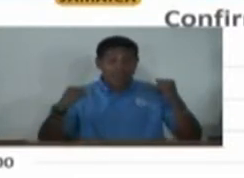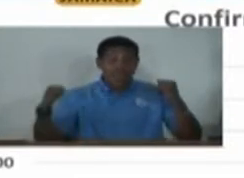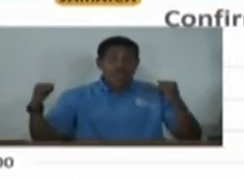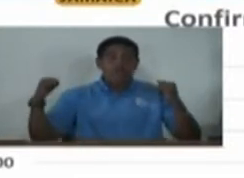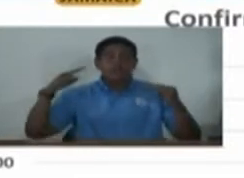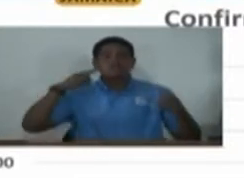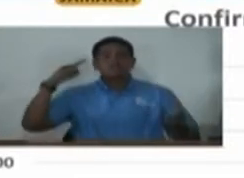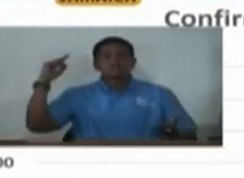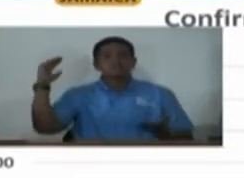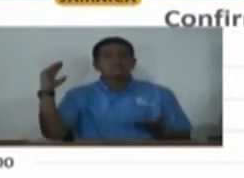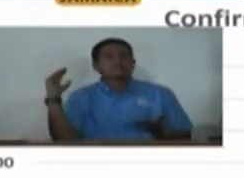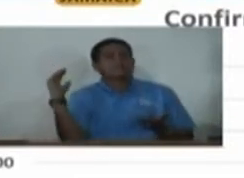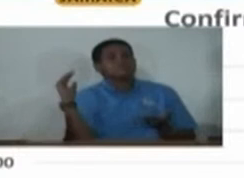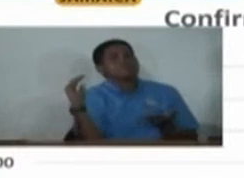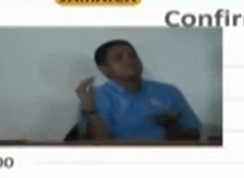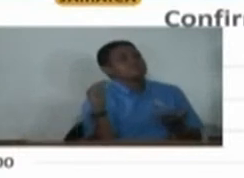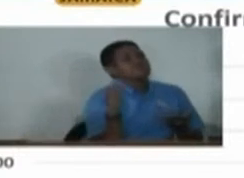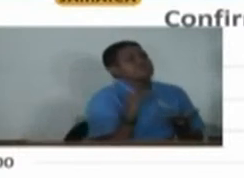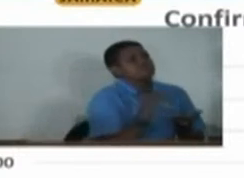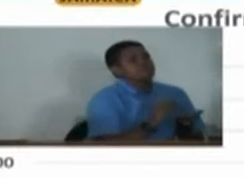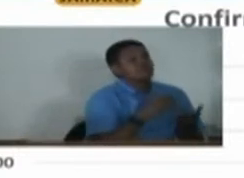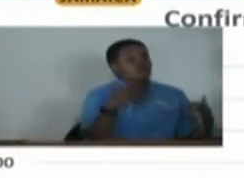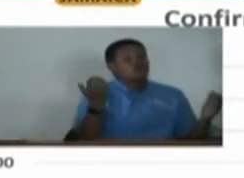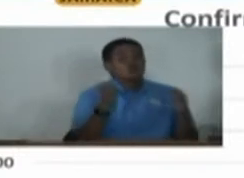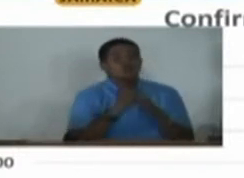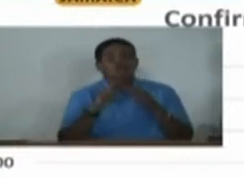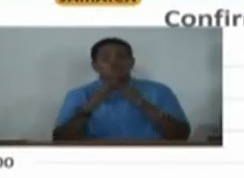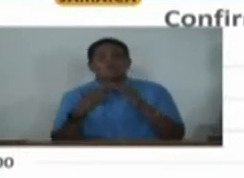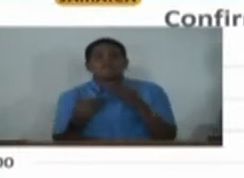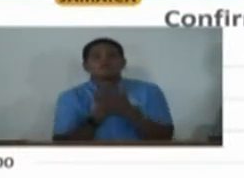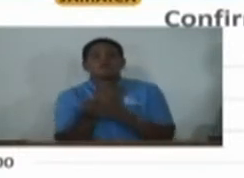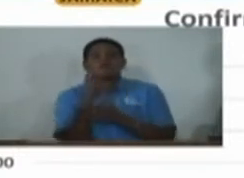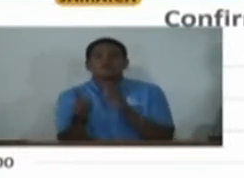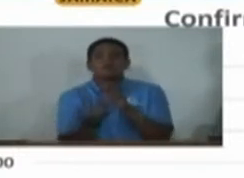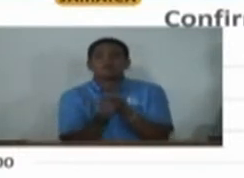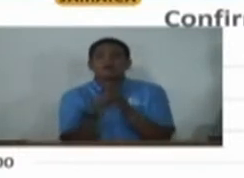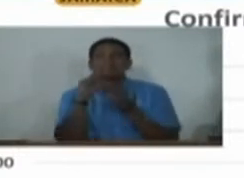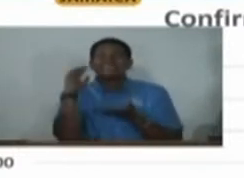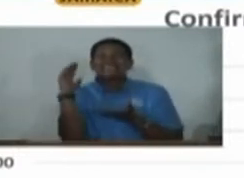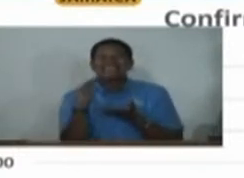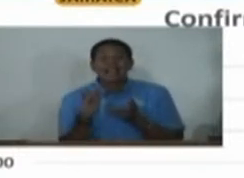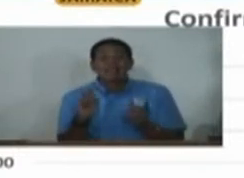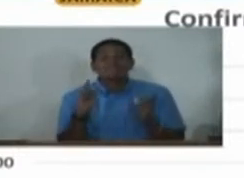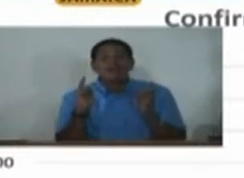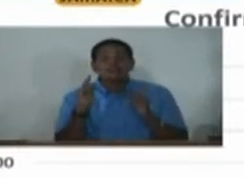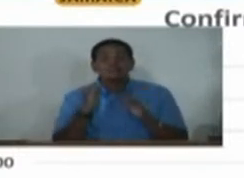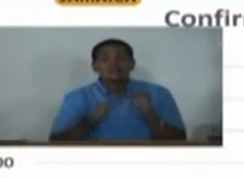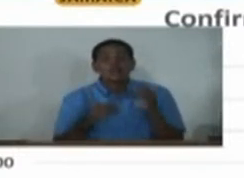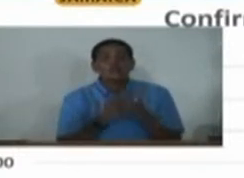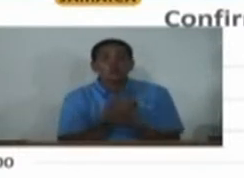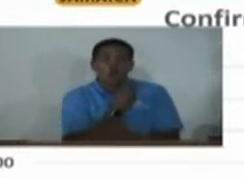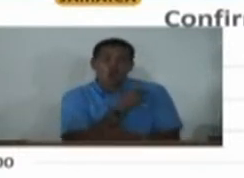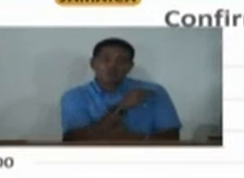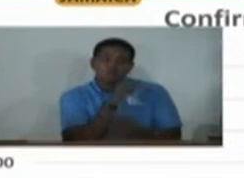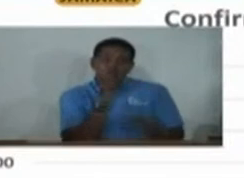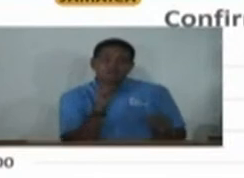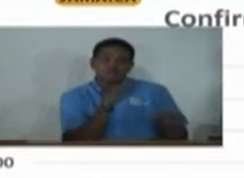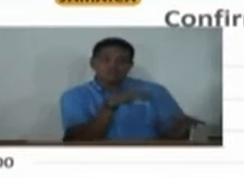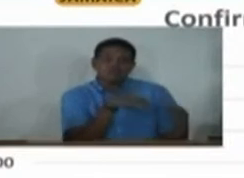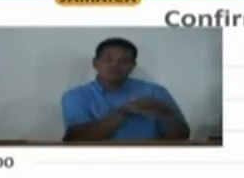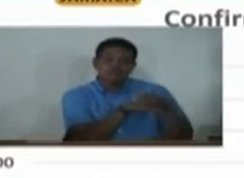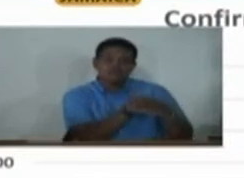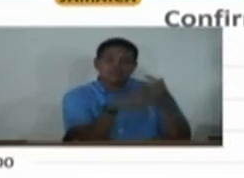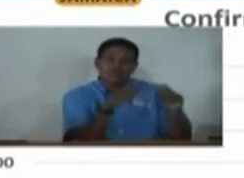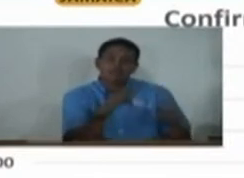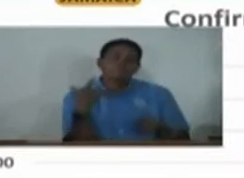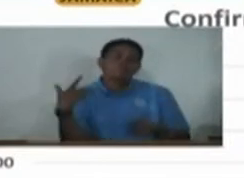trending downwards, with the number of new cases declining faster than new hospitalizations, as there is